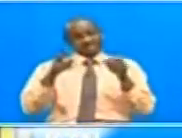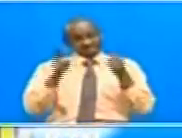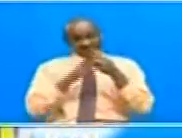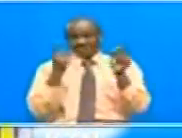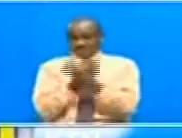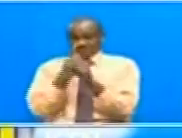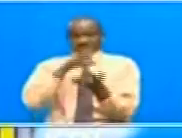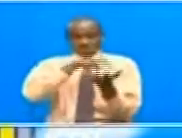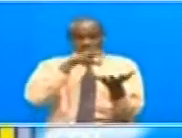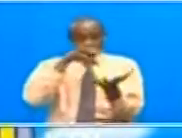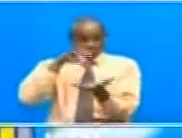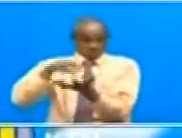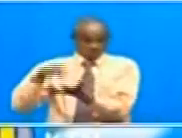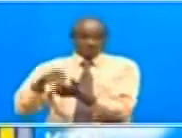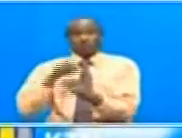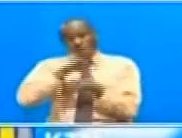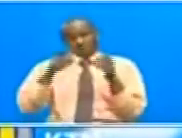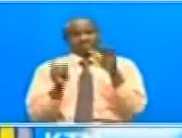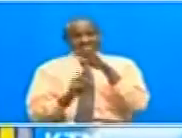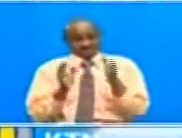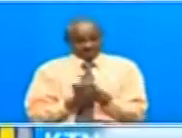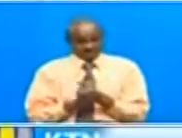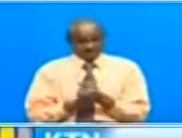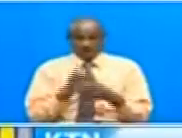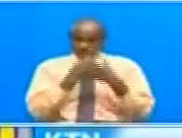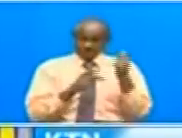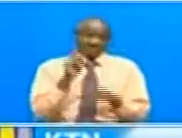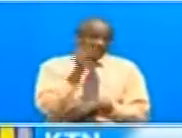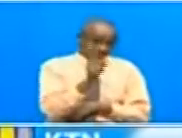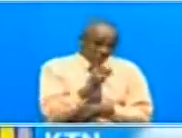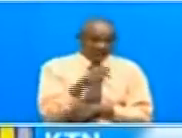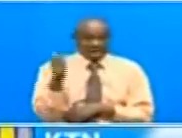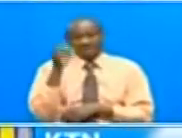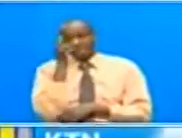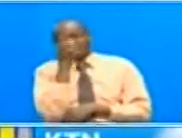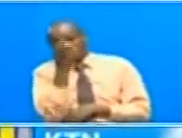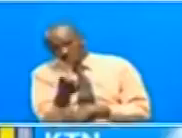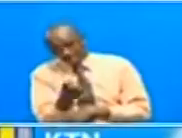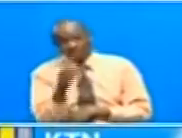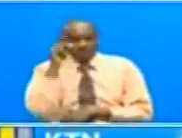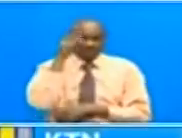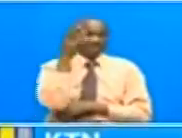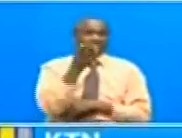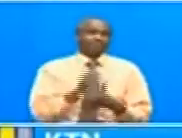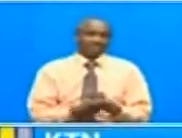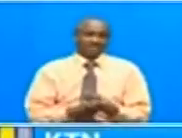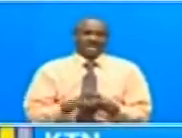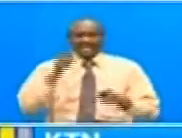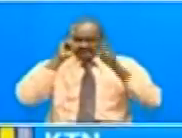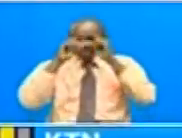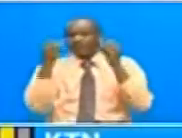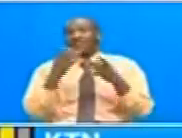scenarios to all the ministries, both in Nairobi, the ones in Nyeri, and the ones in Mombasa. Guess how